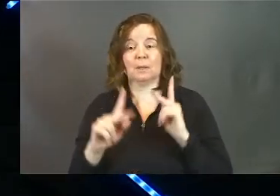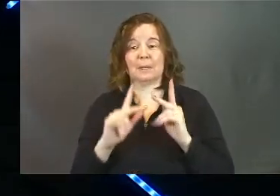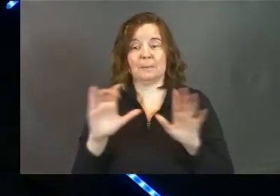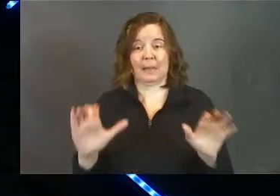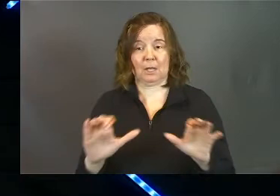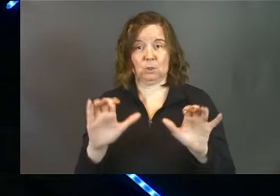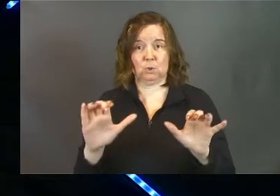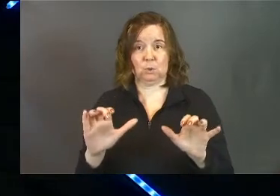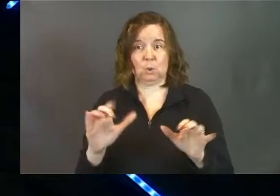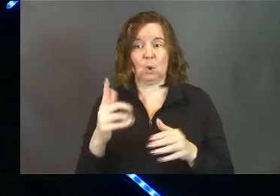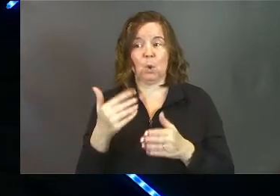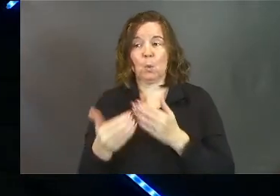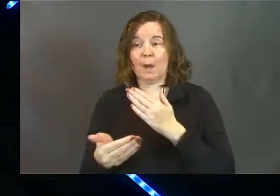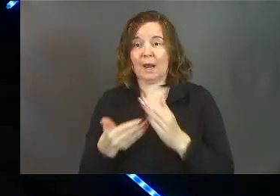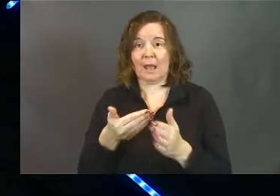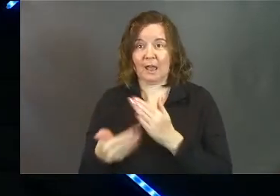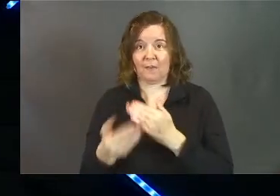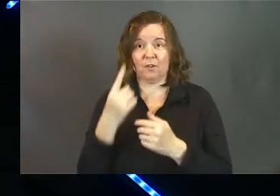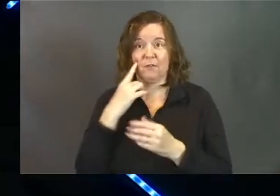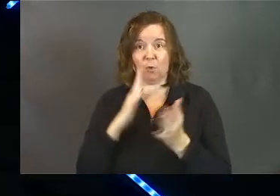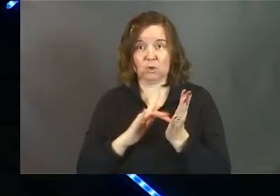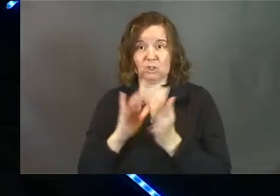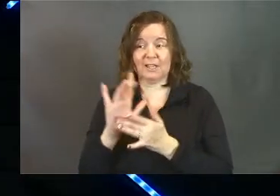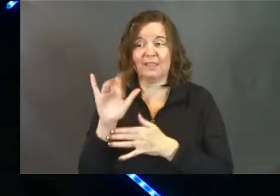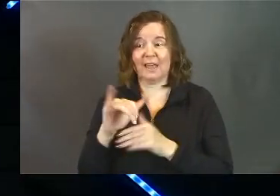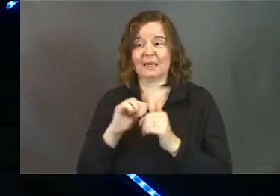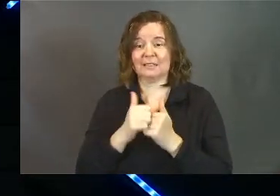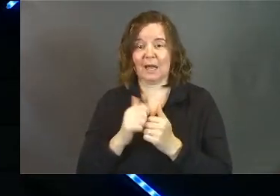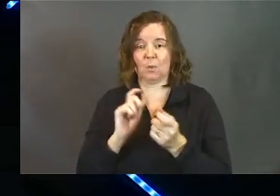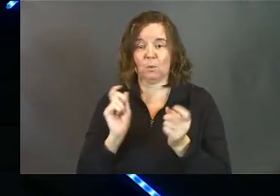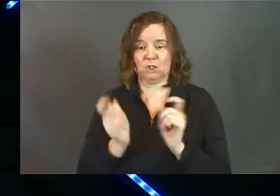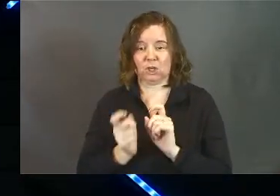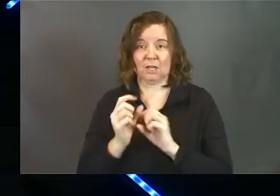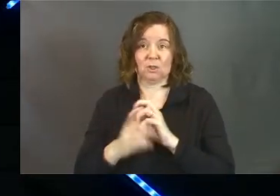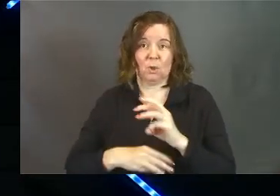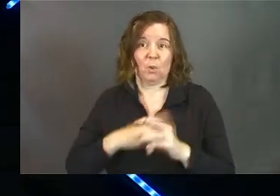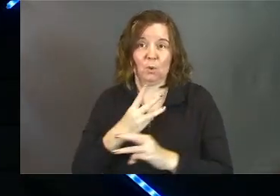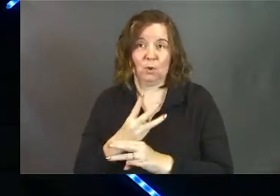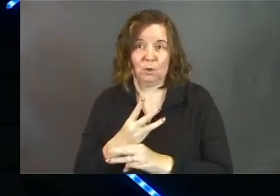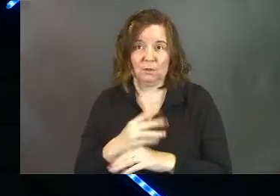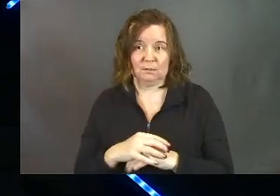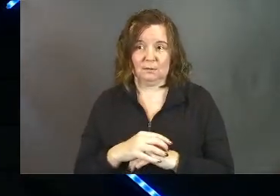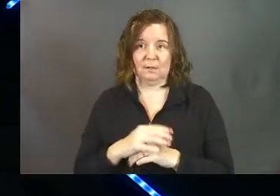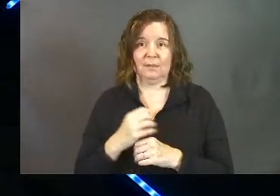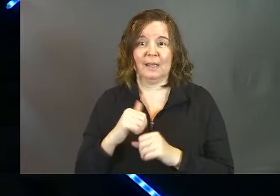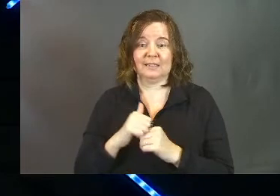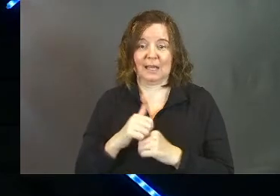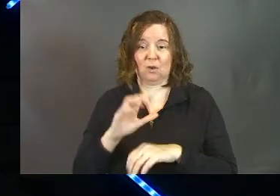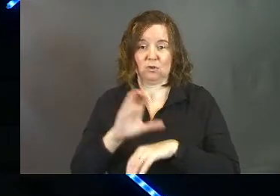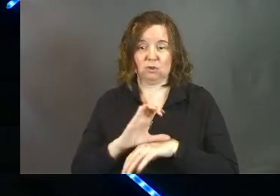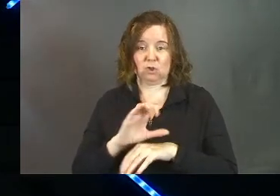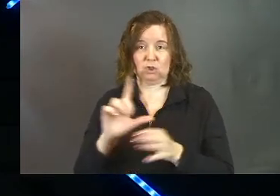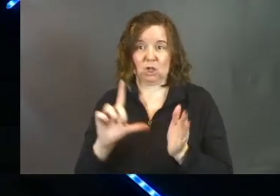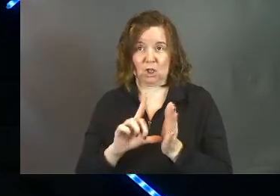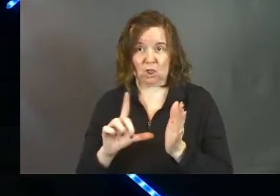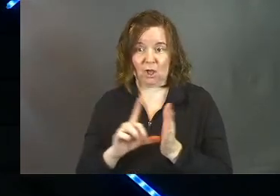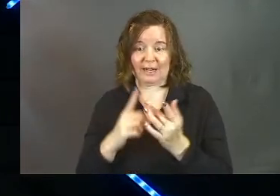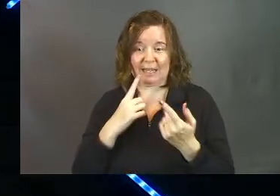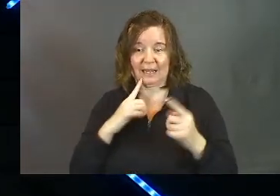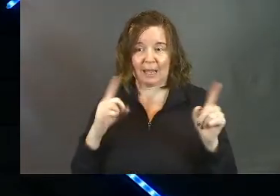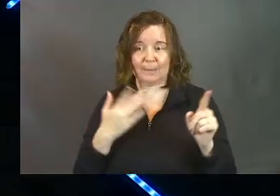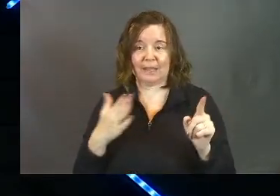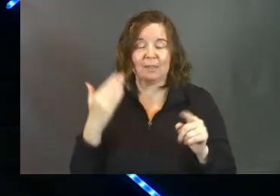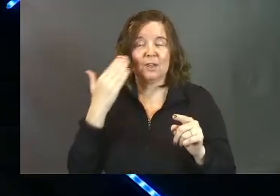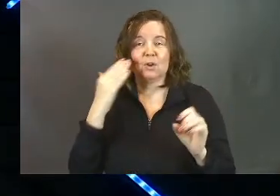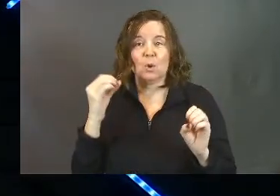that do whatever for Jesus, that's how we change the world. That's how a church in Lawton, Oklahoma can accomplish things